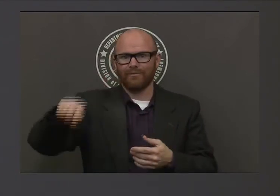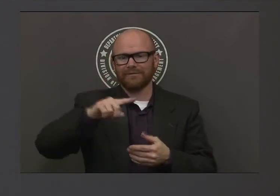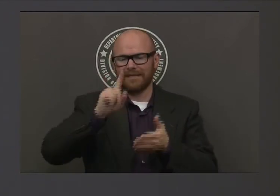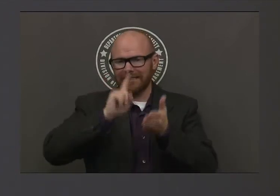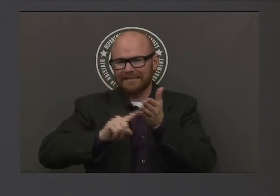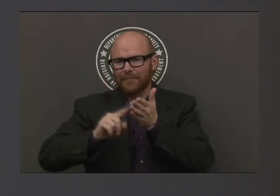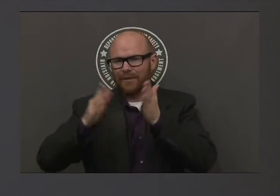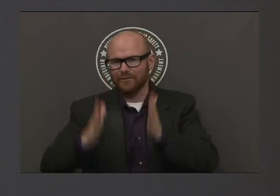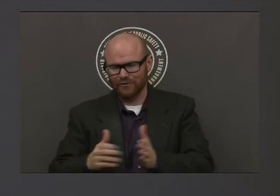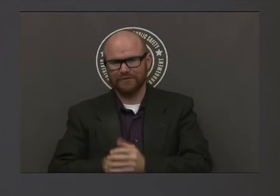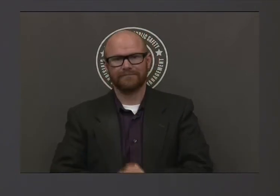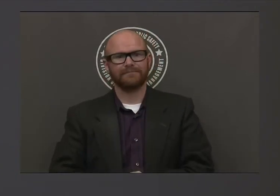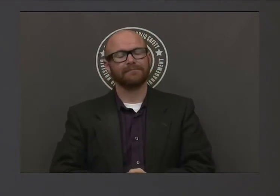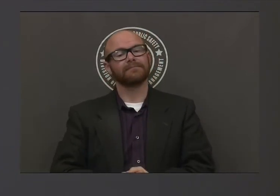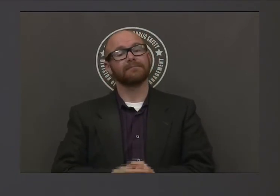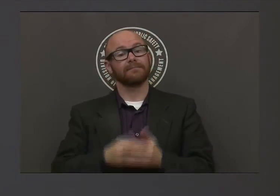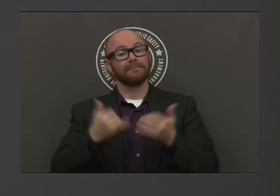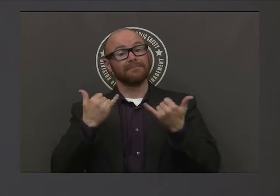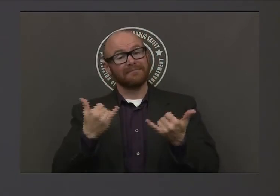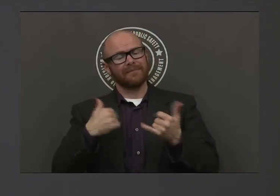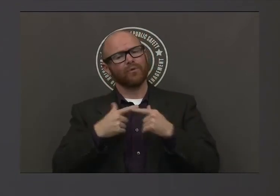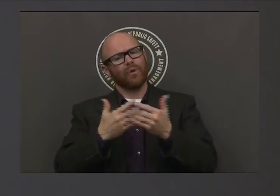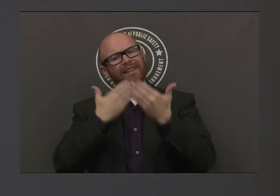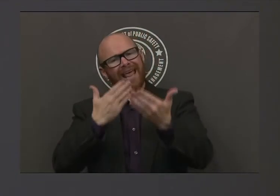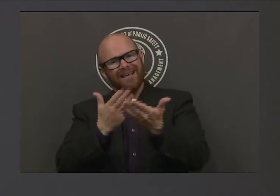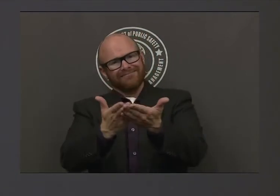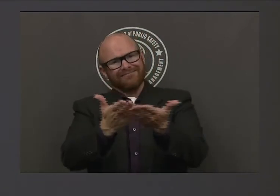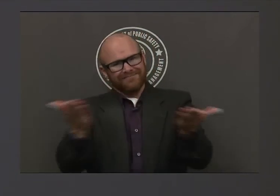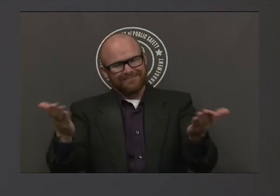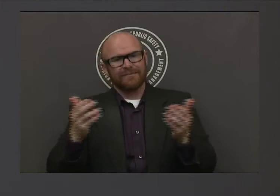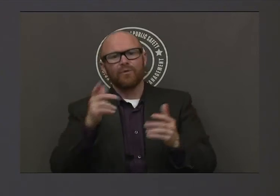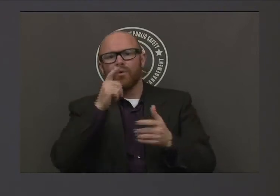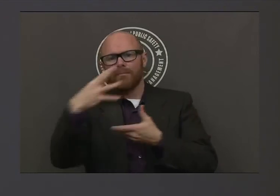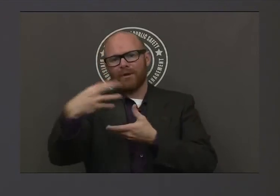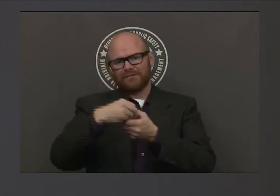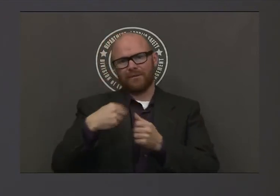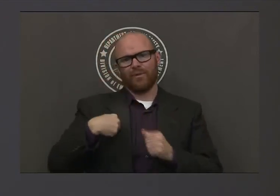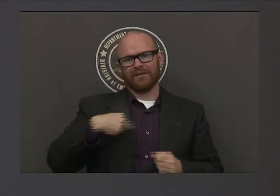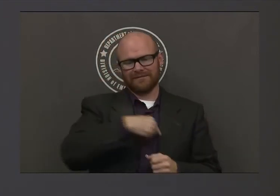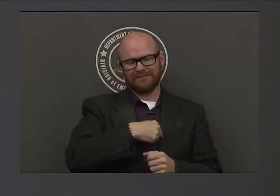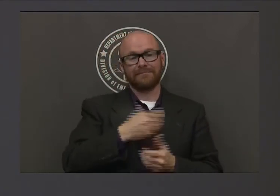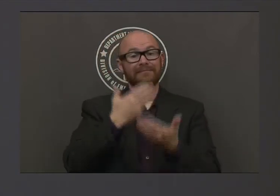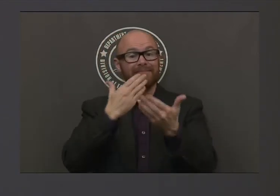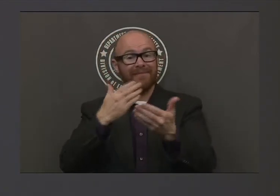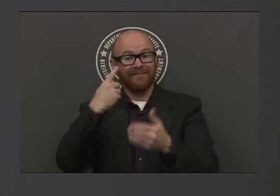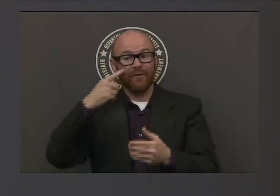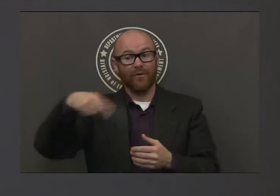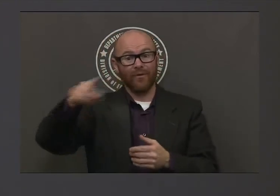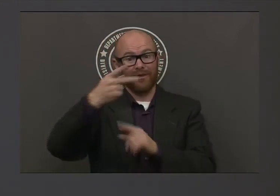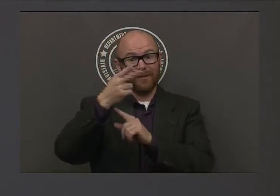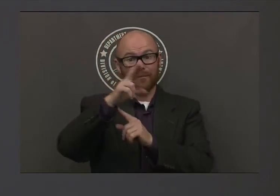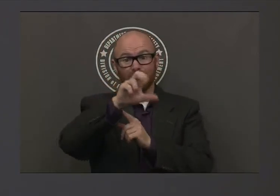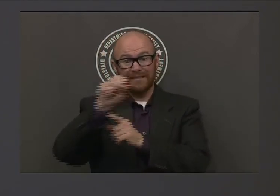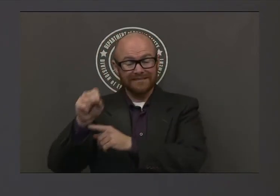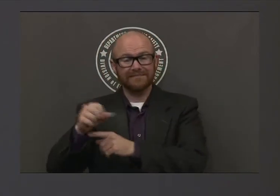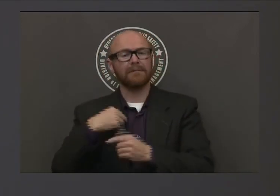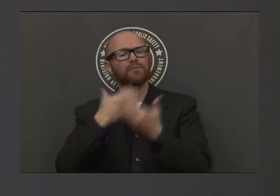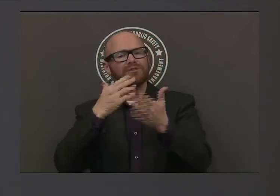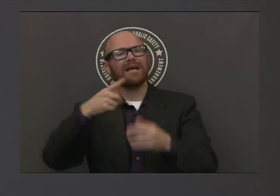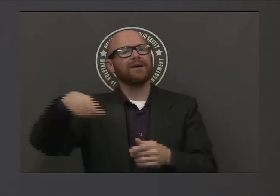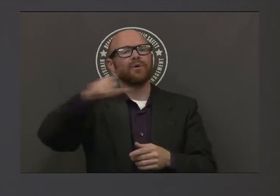Well, let me thank all those who participated today on our program. We appreciate the press for covering this, for those who are at home listening to